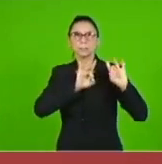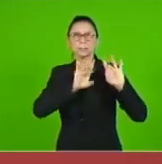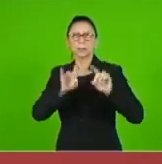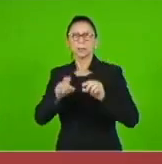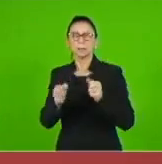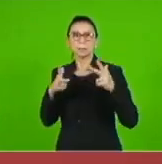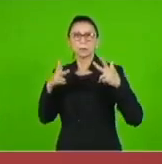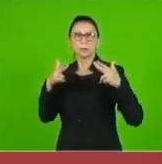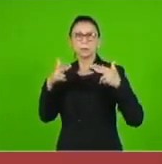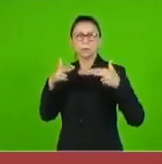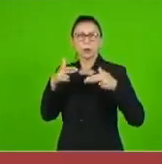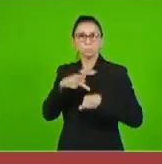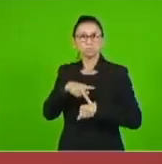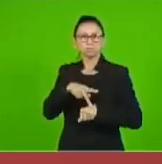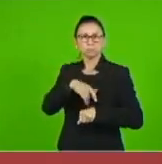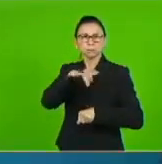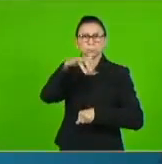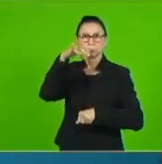according to the biblical text,